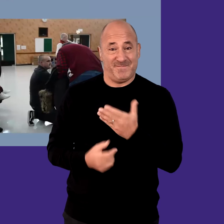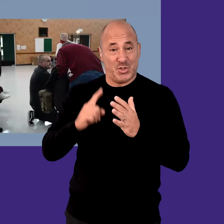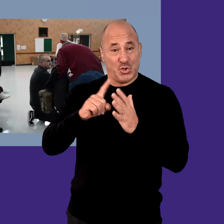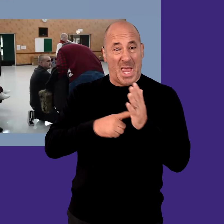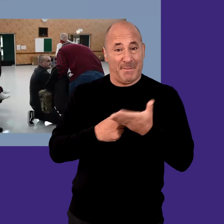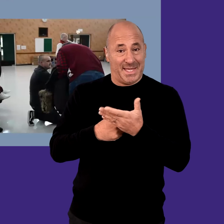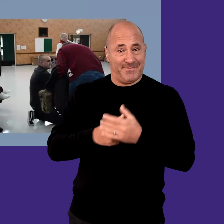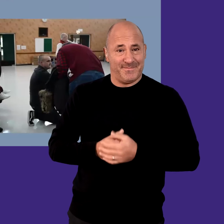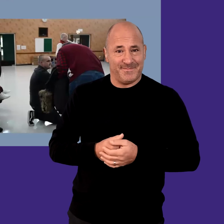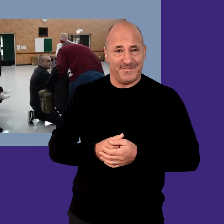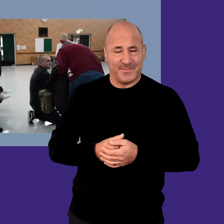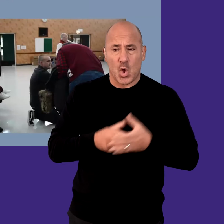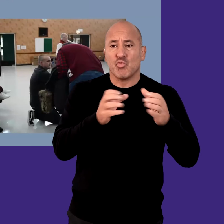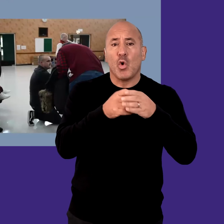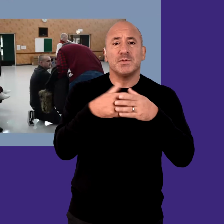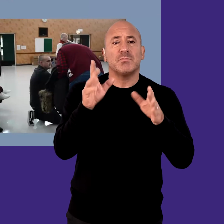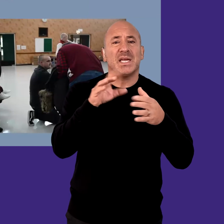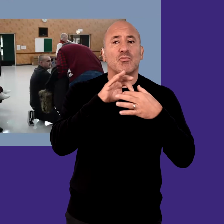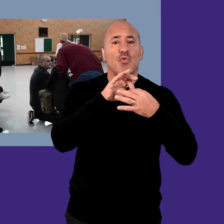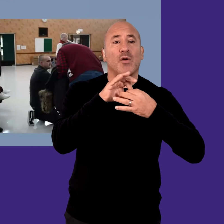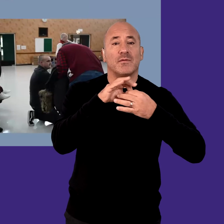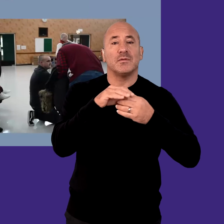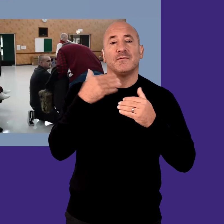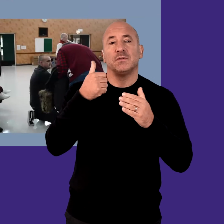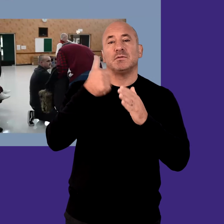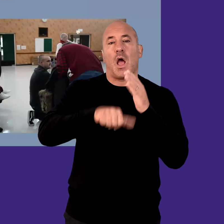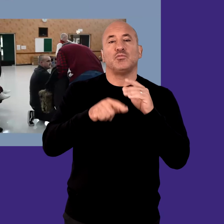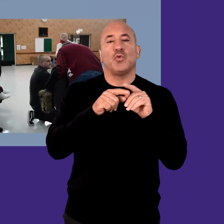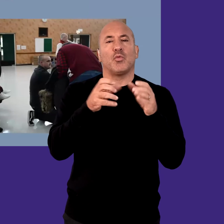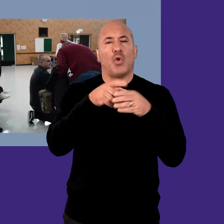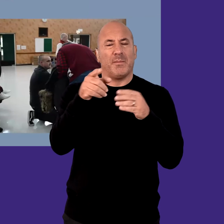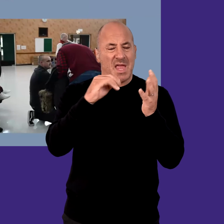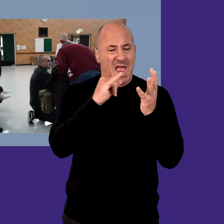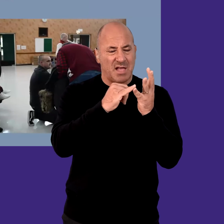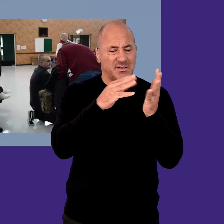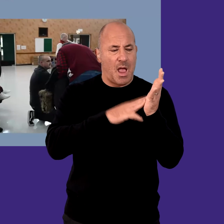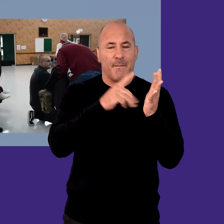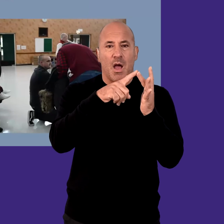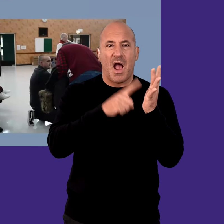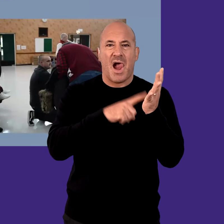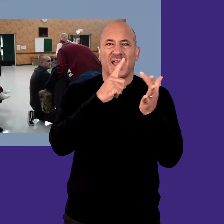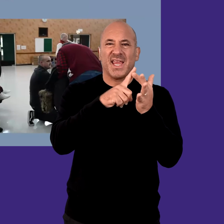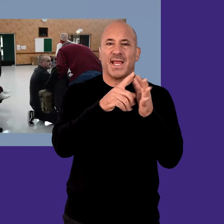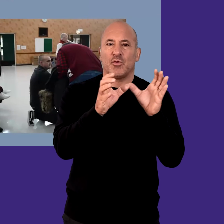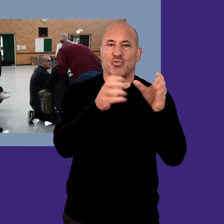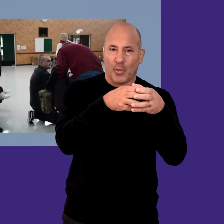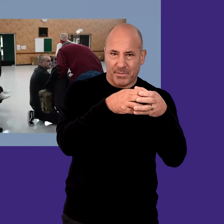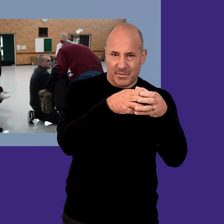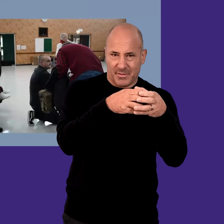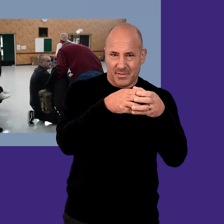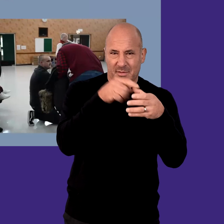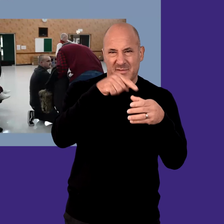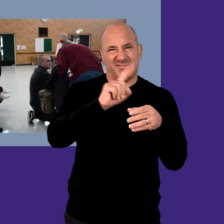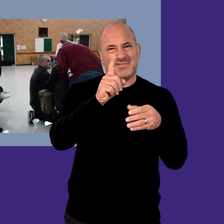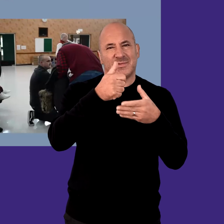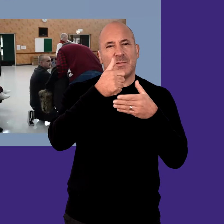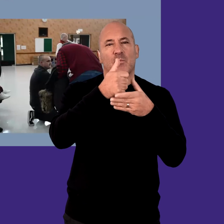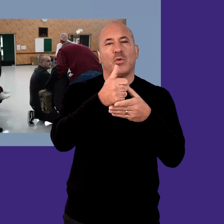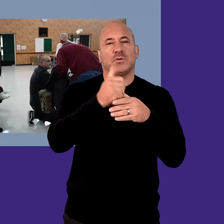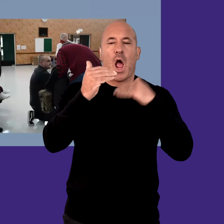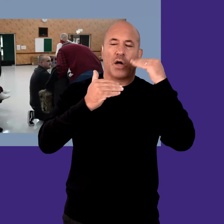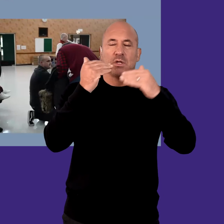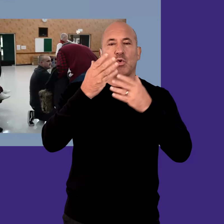So this is Jamie in action. Some of the groups that Jamie so far has started working with include the Smile group